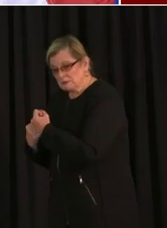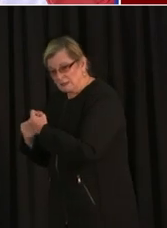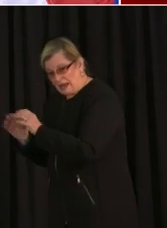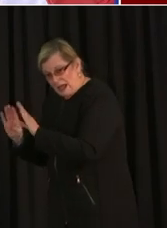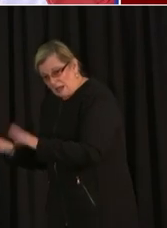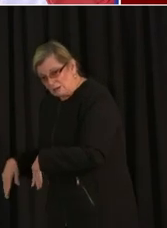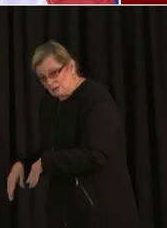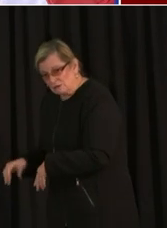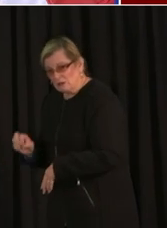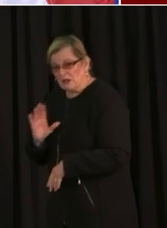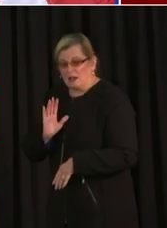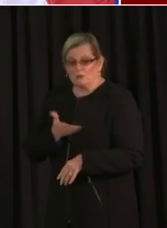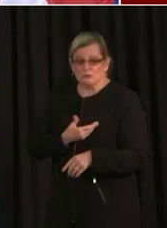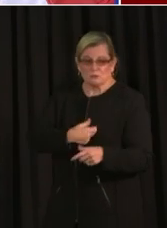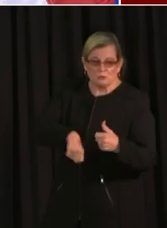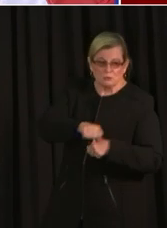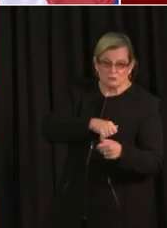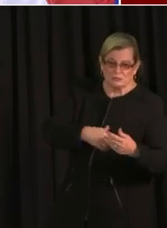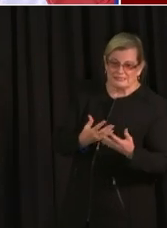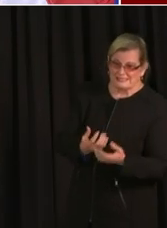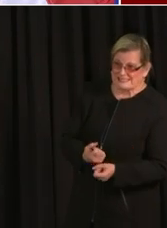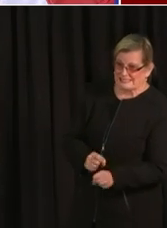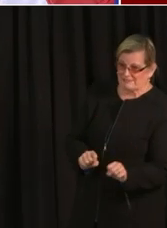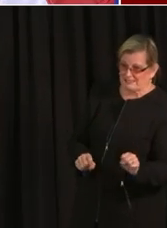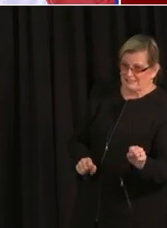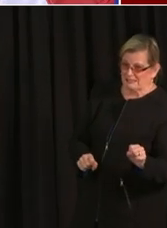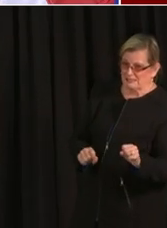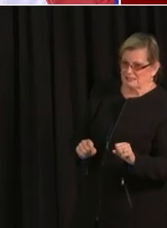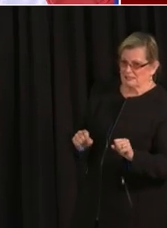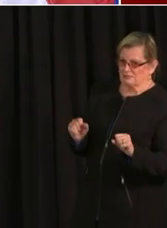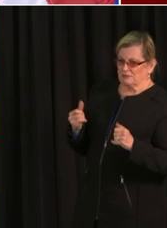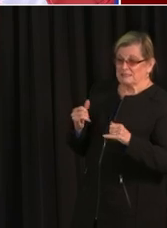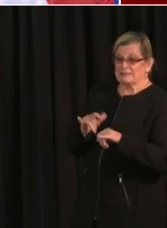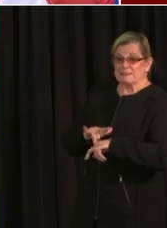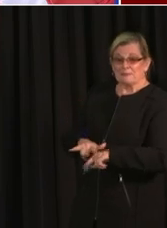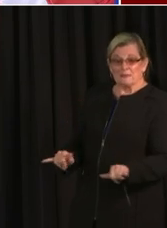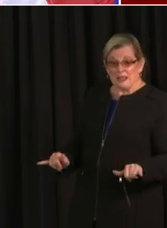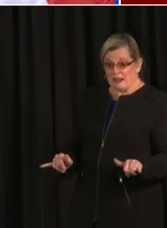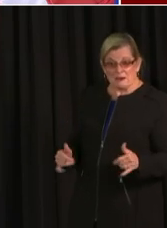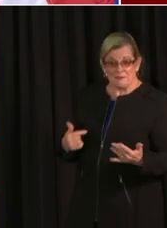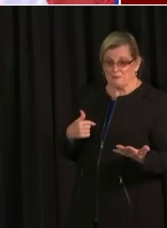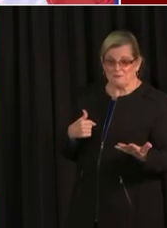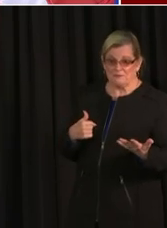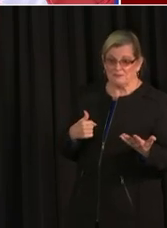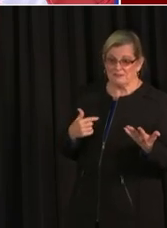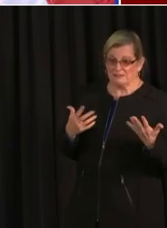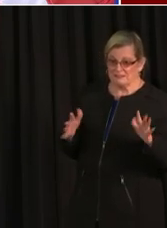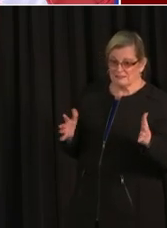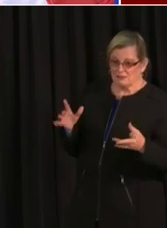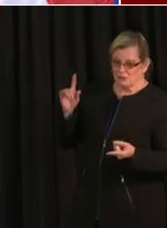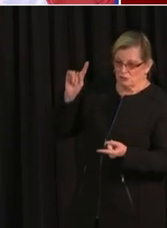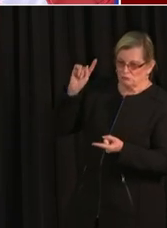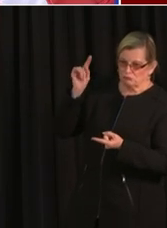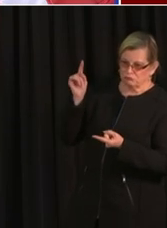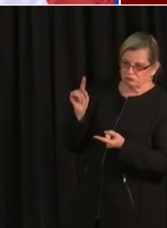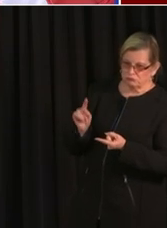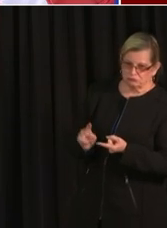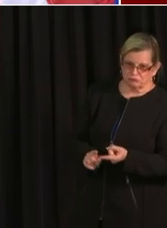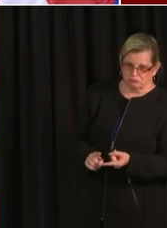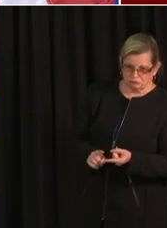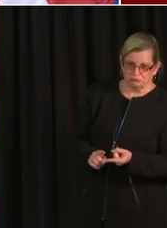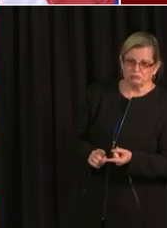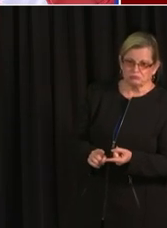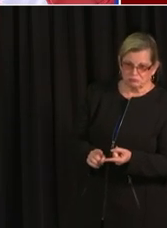in our social safety net, while at the same time we had a decrease of a pretty